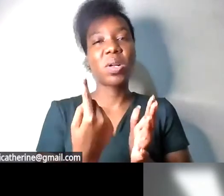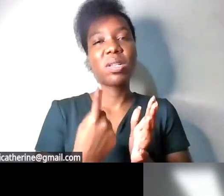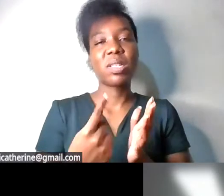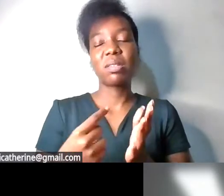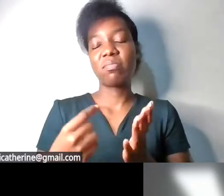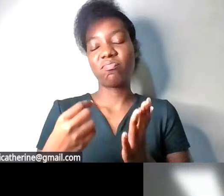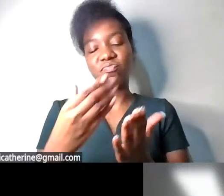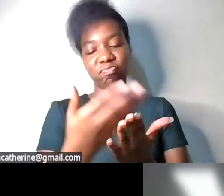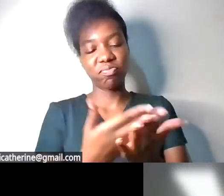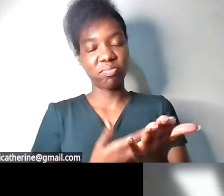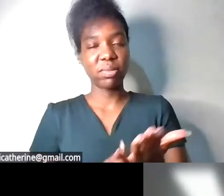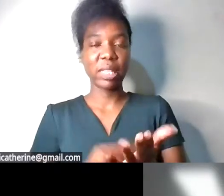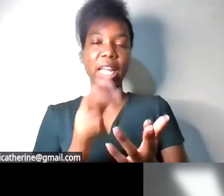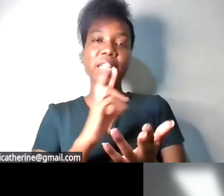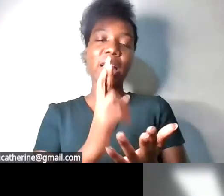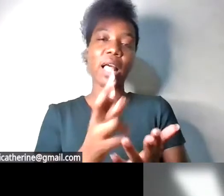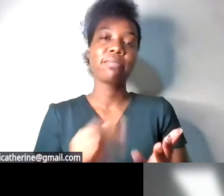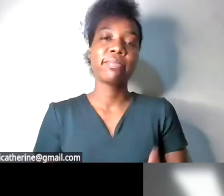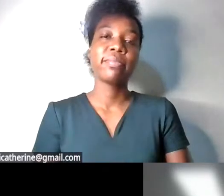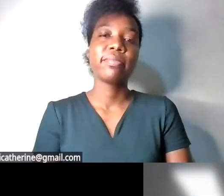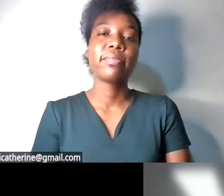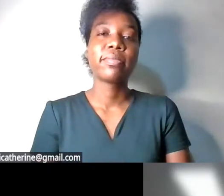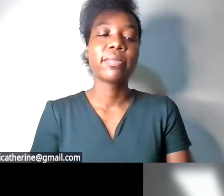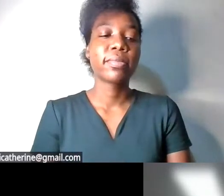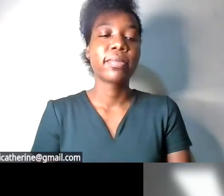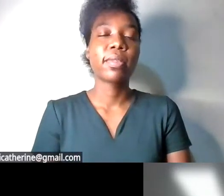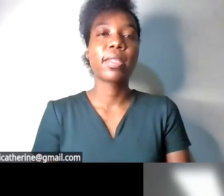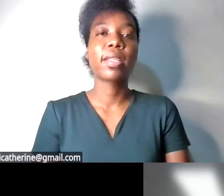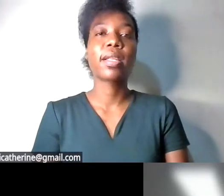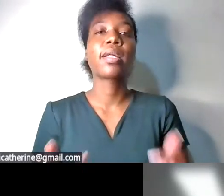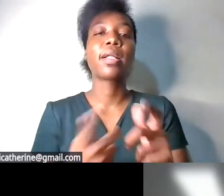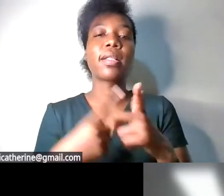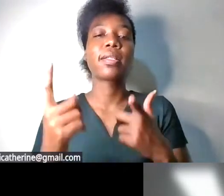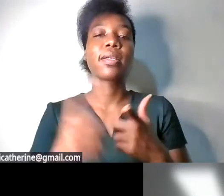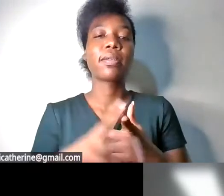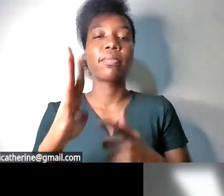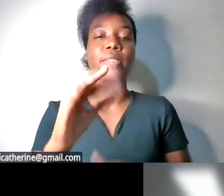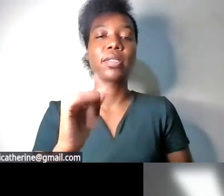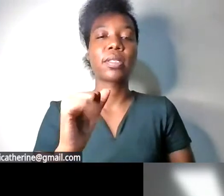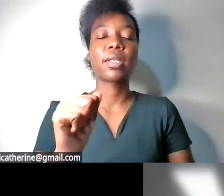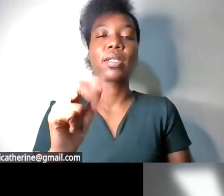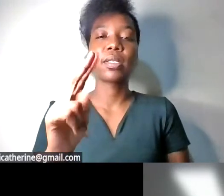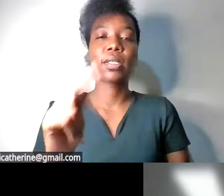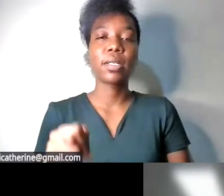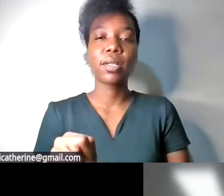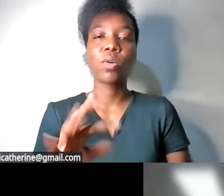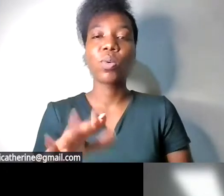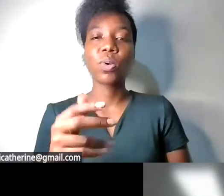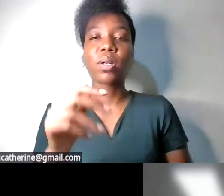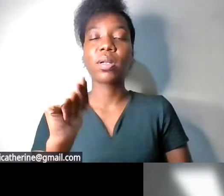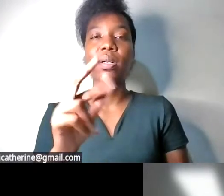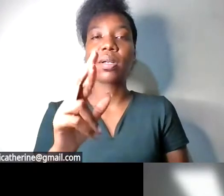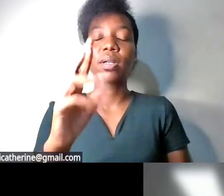them. Okay. And Brian, or is it Ernest? What's the difference